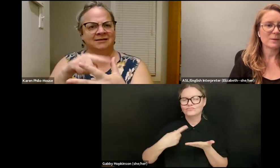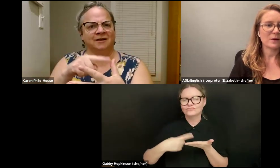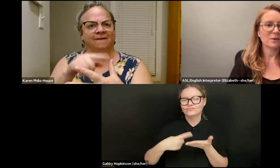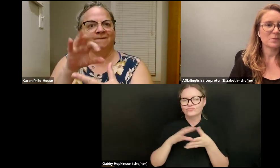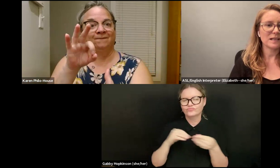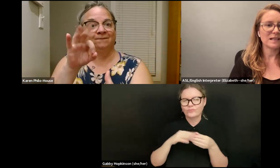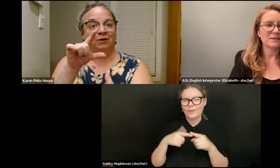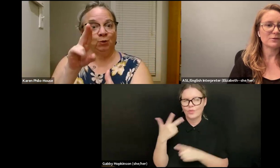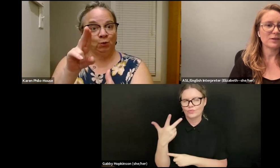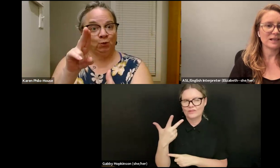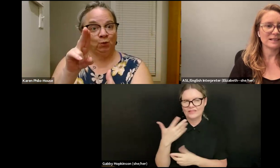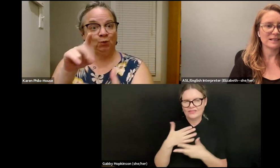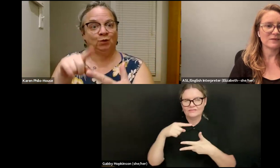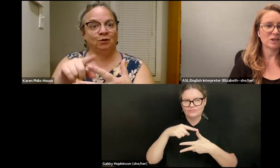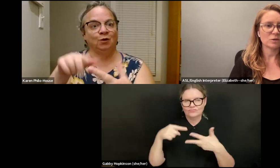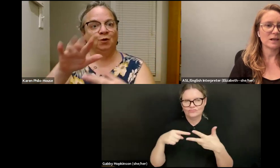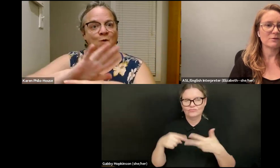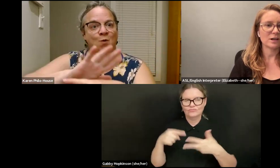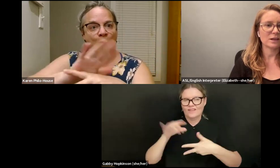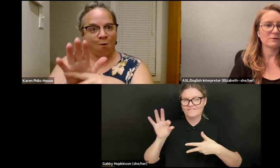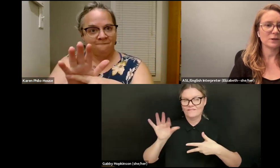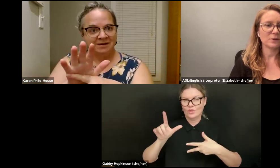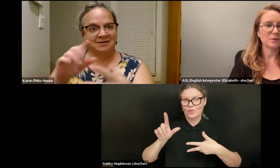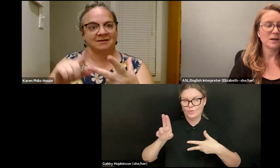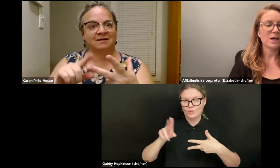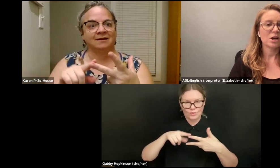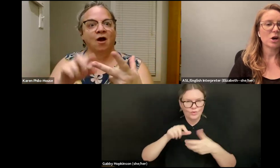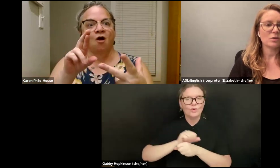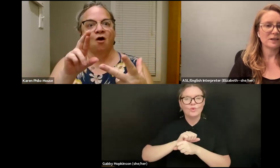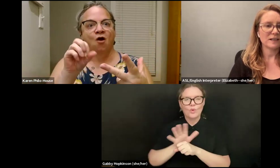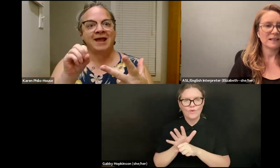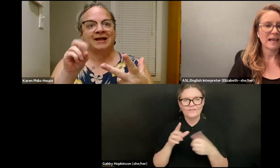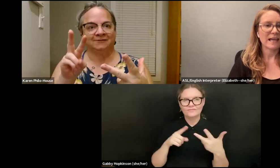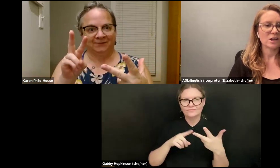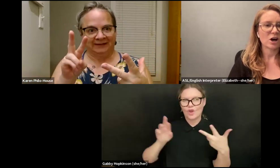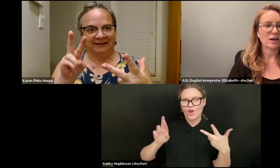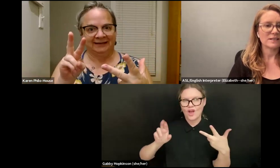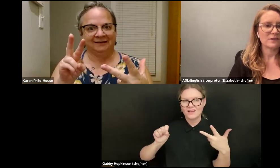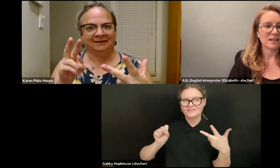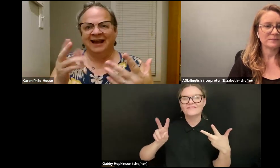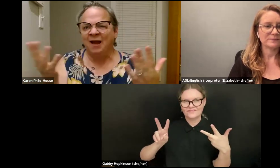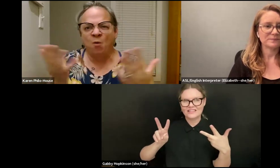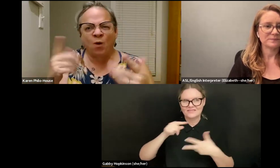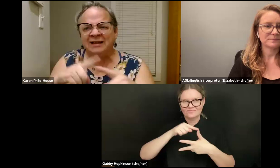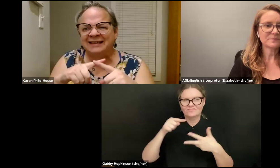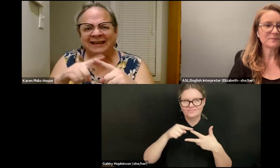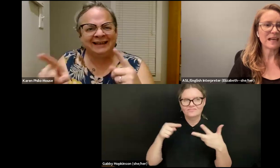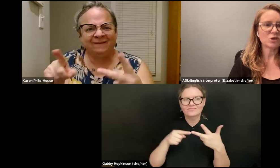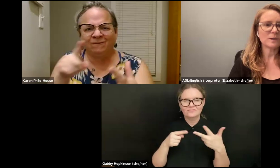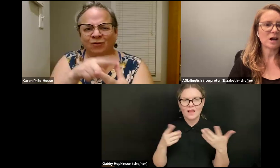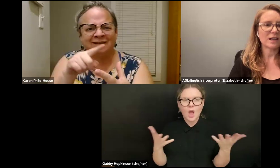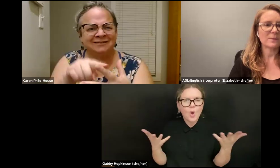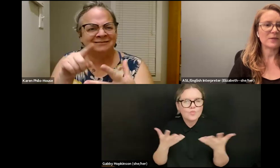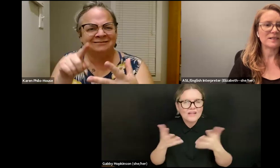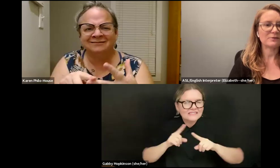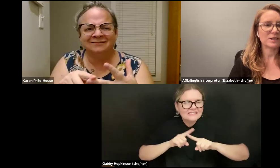will be talking about three different things this evening. She'll be covering the flu, COVID, and RSV.